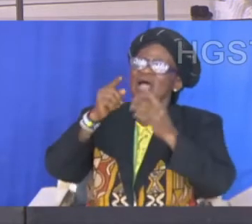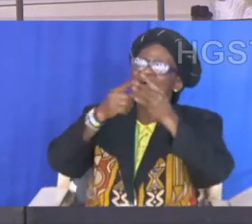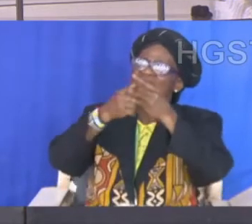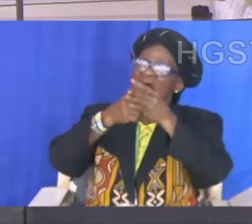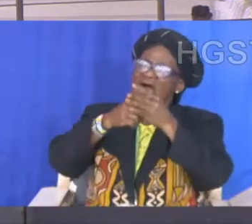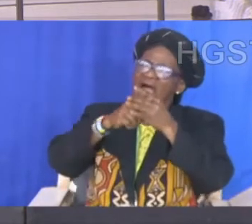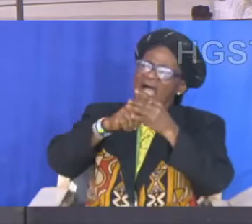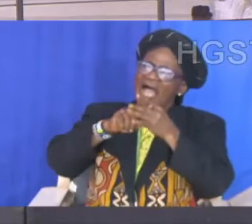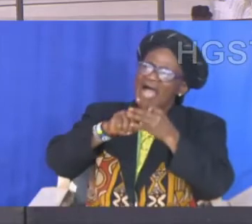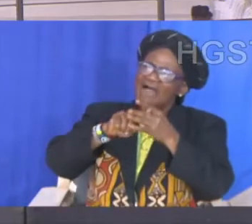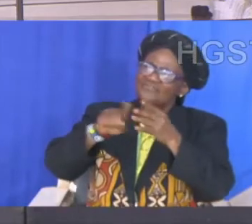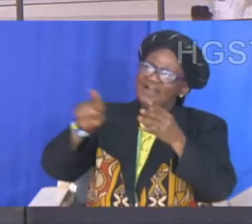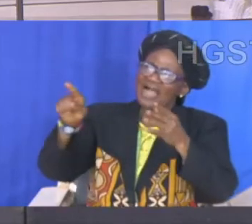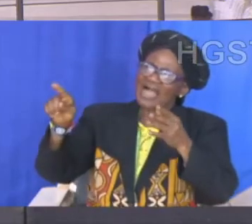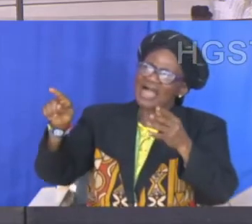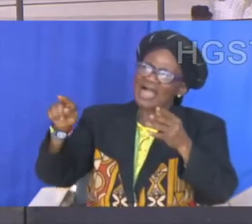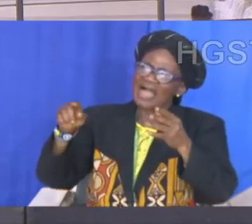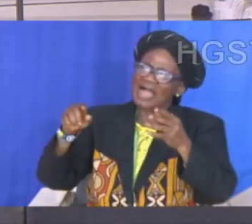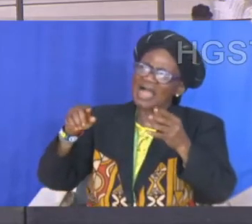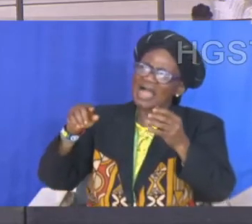Hallelujah. Alpha,